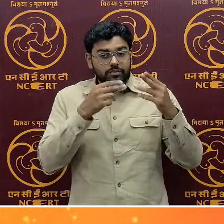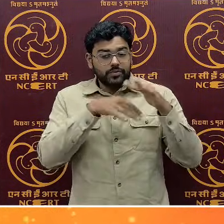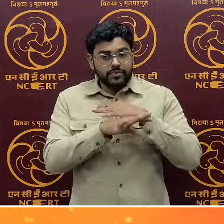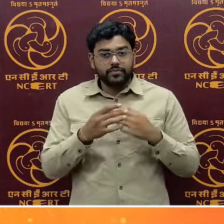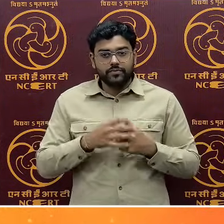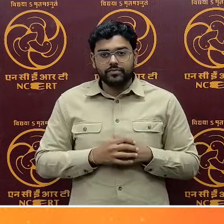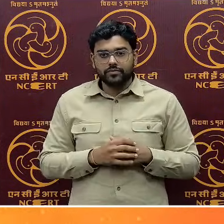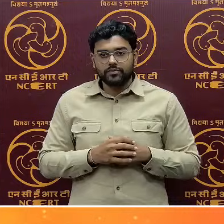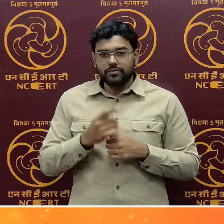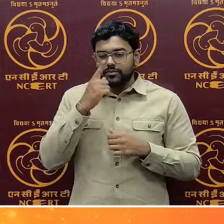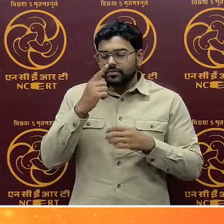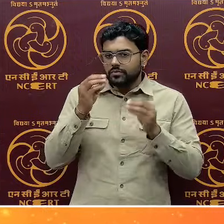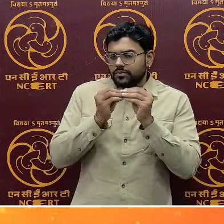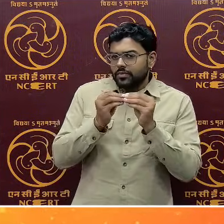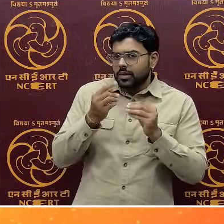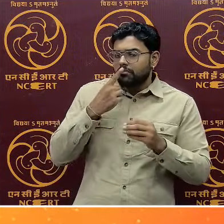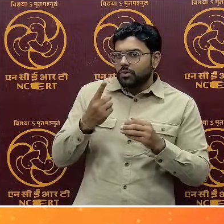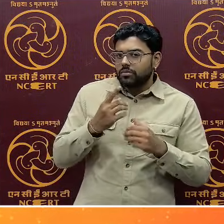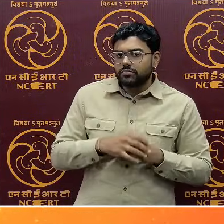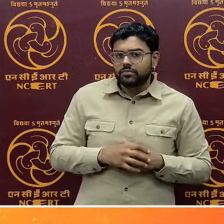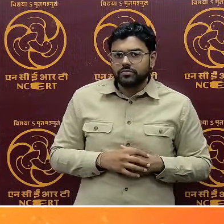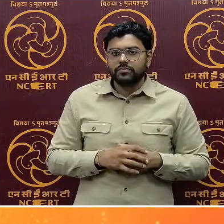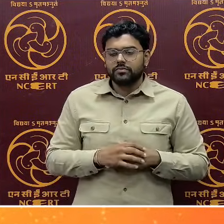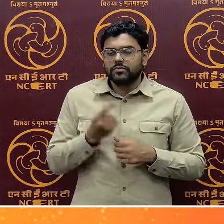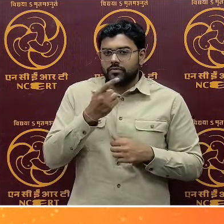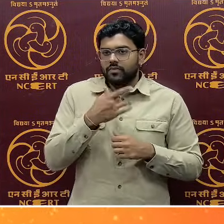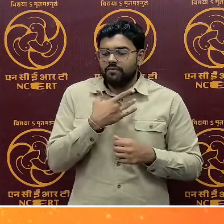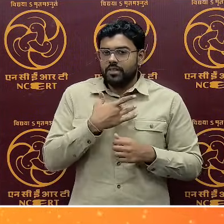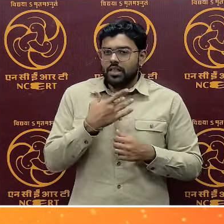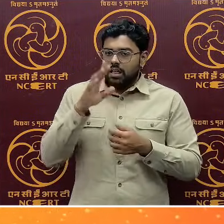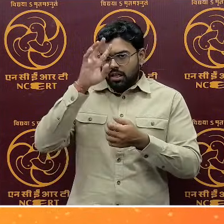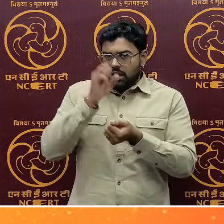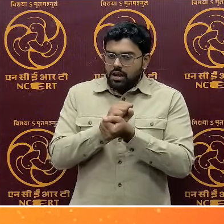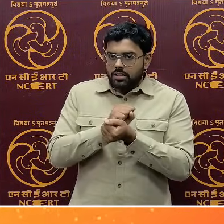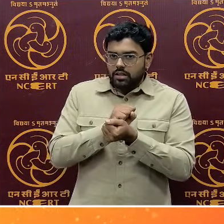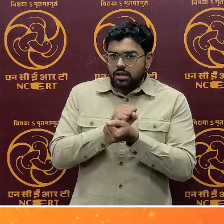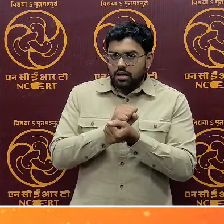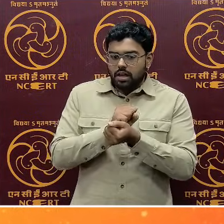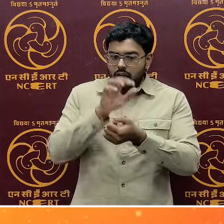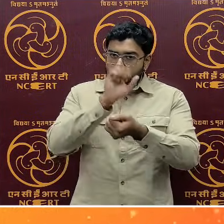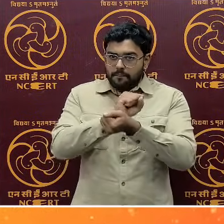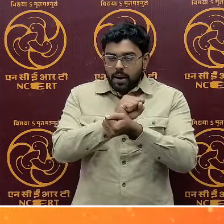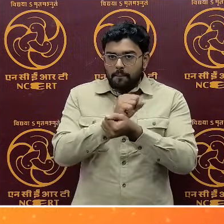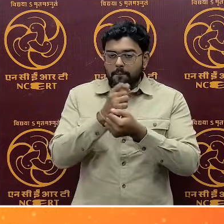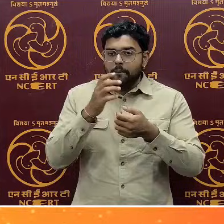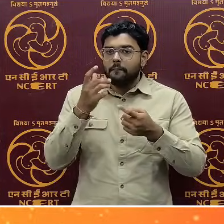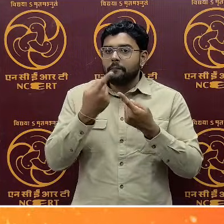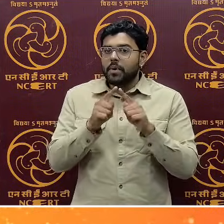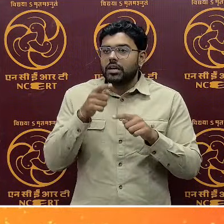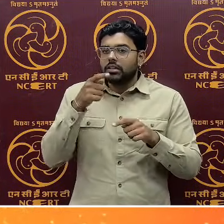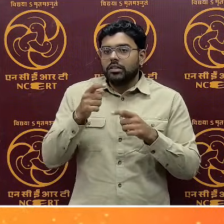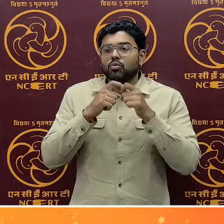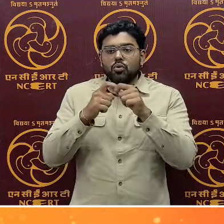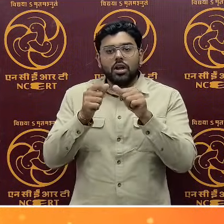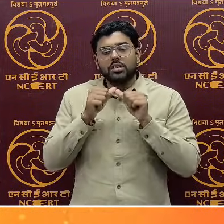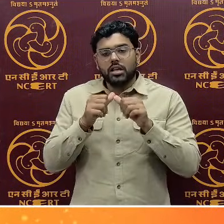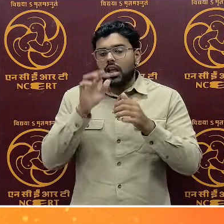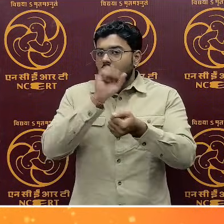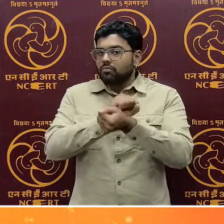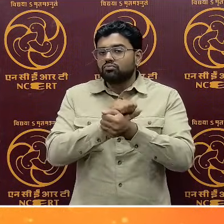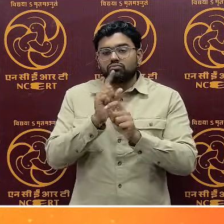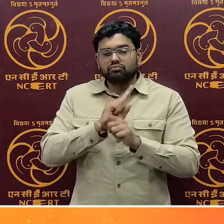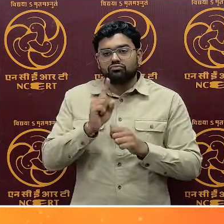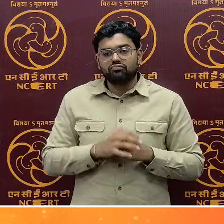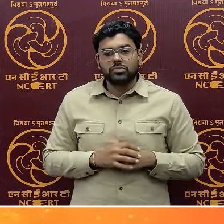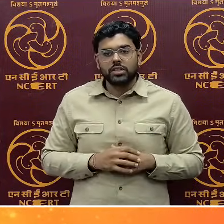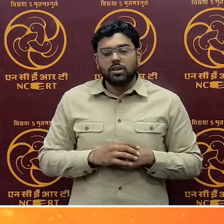Mrs. Brown was saying that she thought Tim Nolan was arrested, but that was not the case. he was questioned but not arrested. Because of